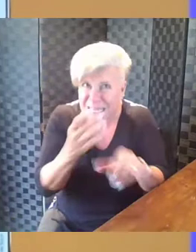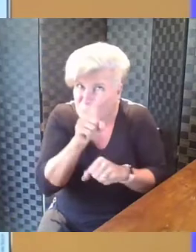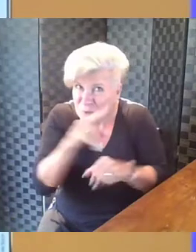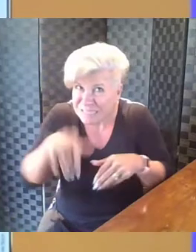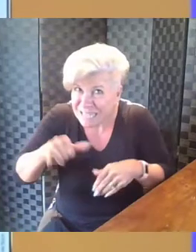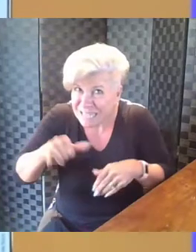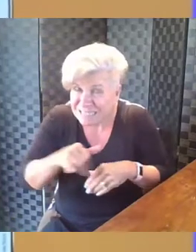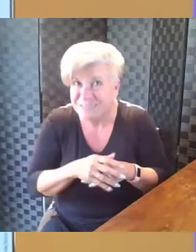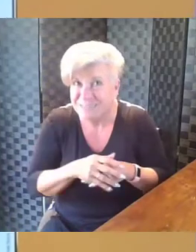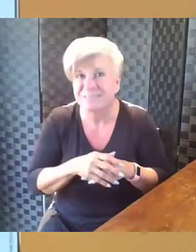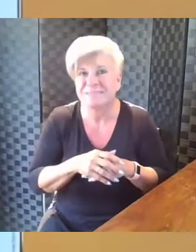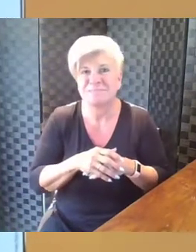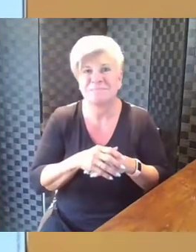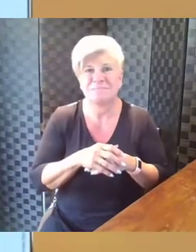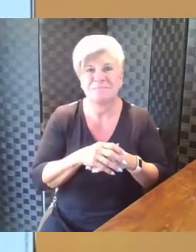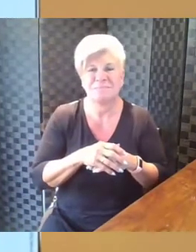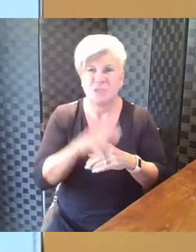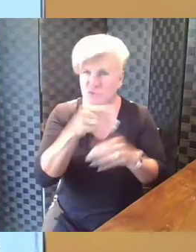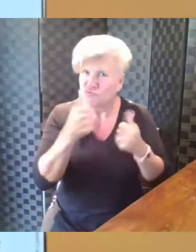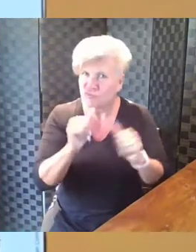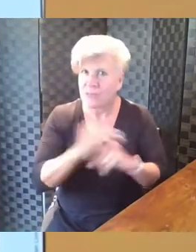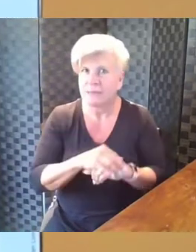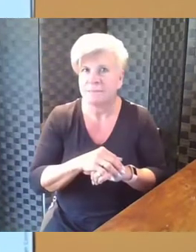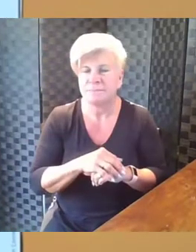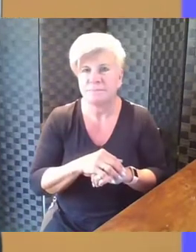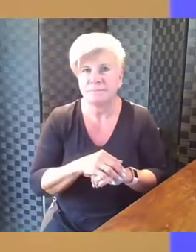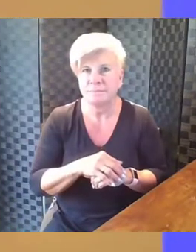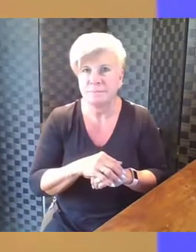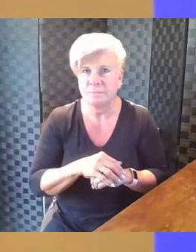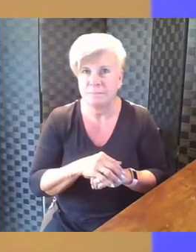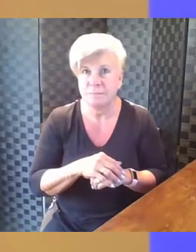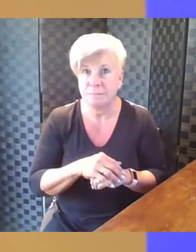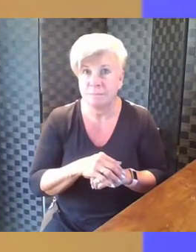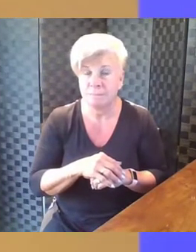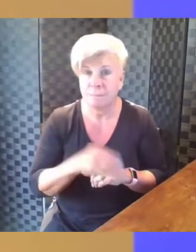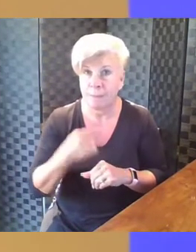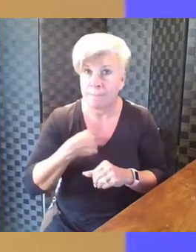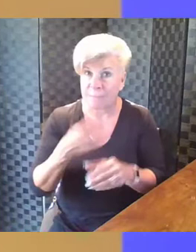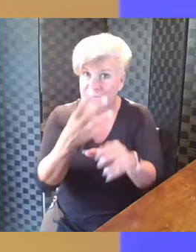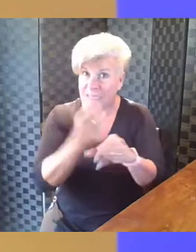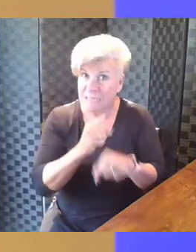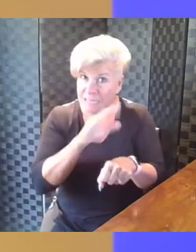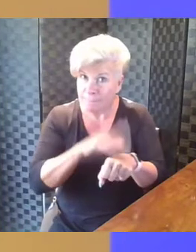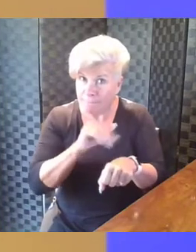one yet? Now you try to read it. I'll give you a couple seconds to try on your own.